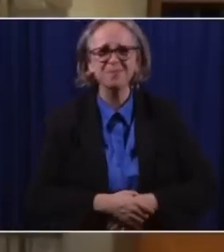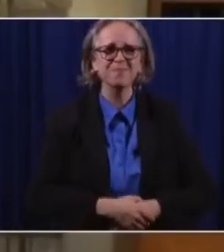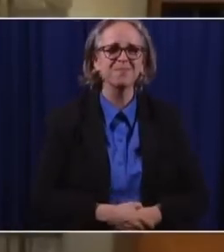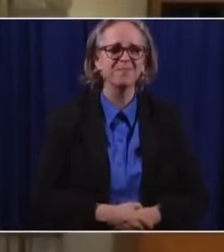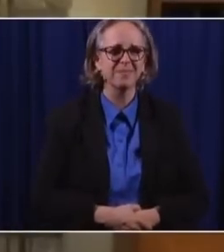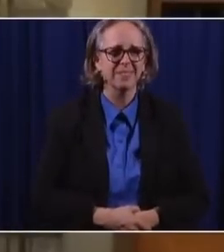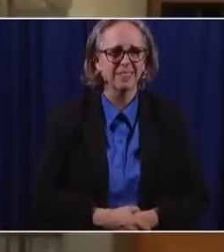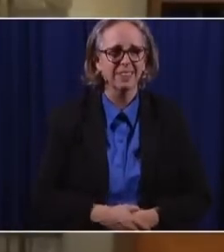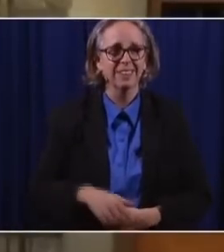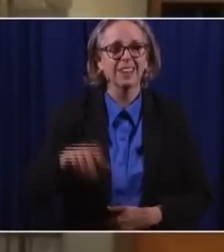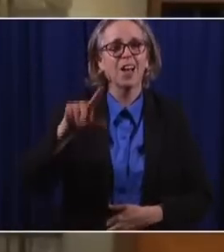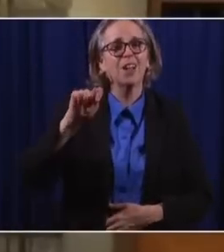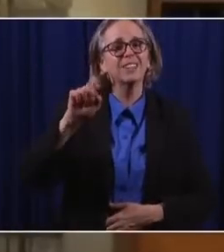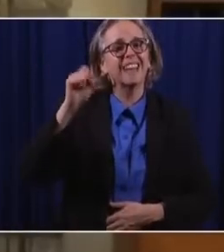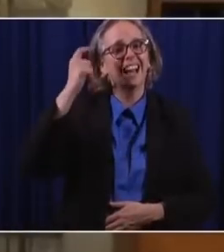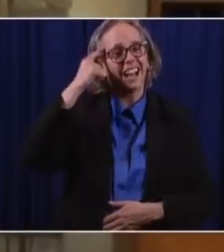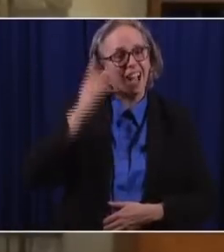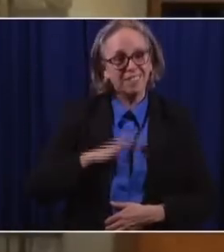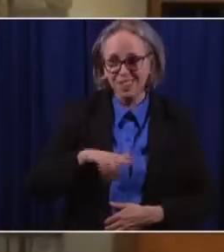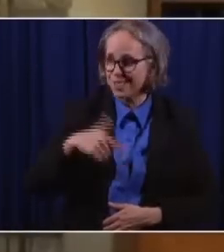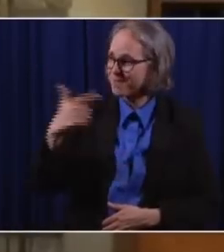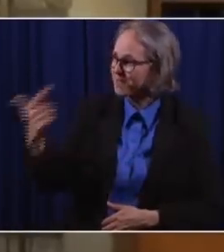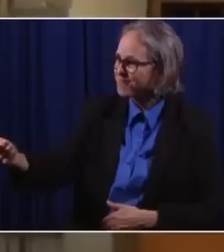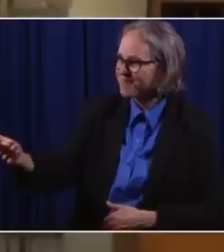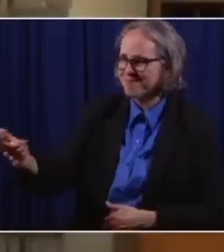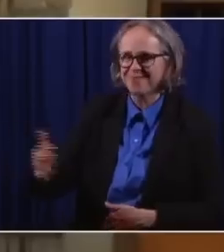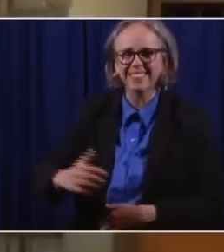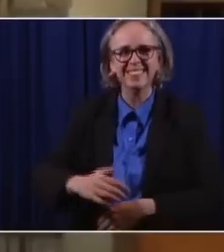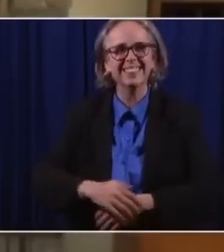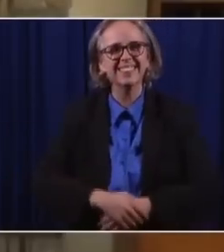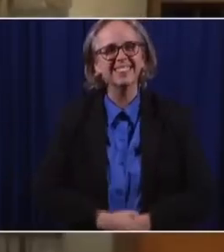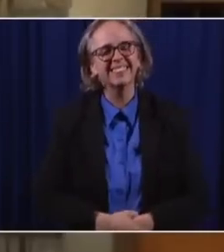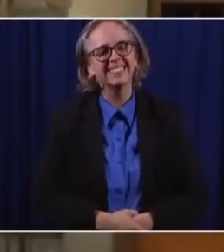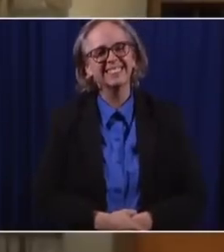Lieutenant Governor for a few comments, and then we'll go to questions.